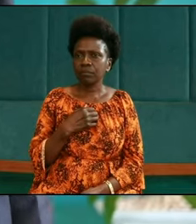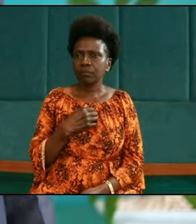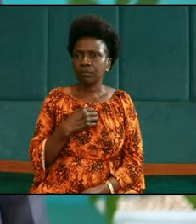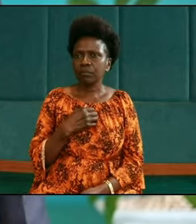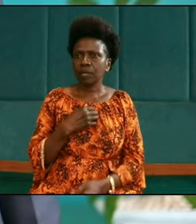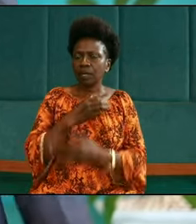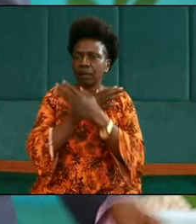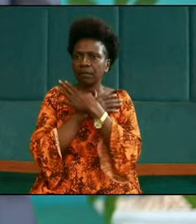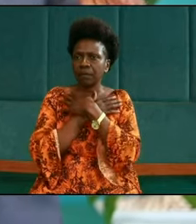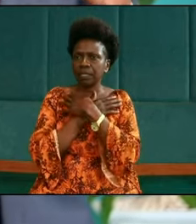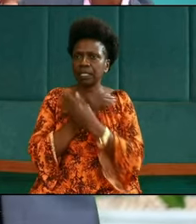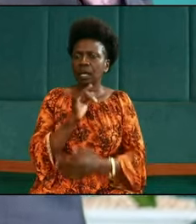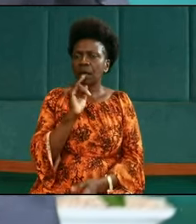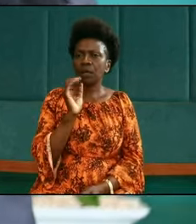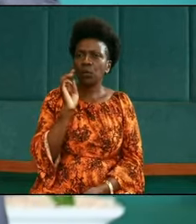I will